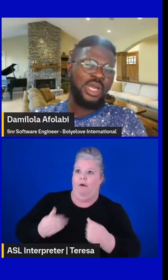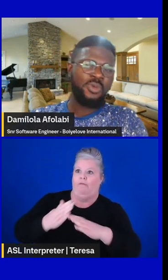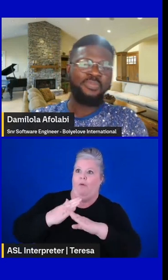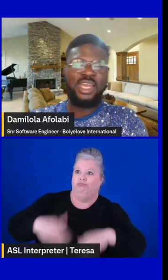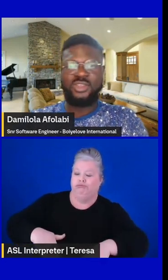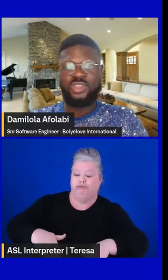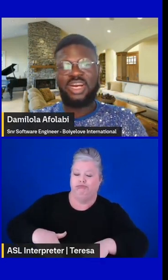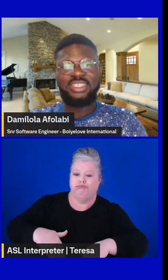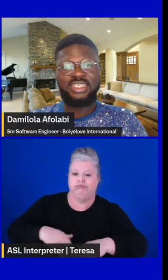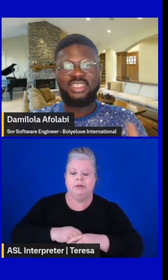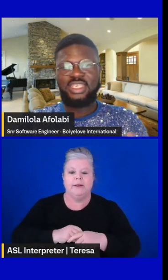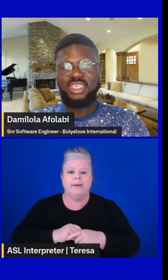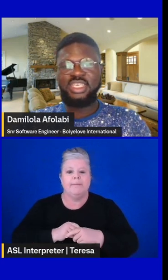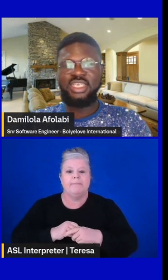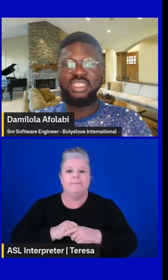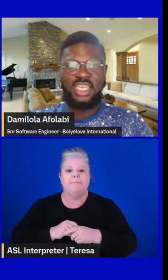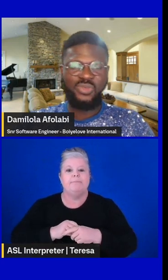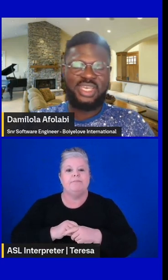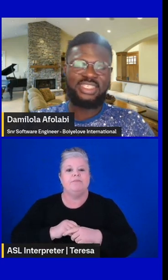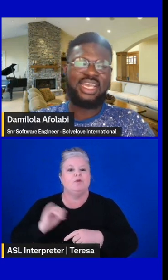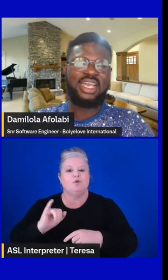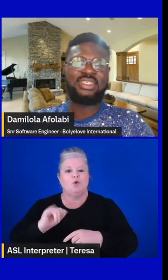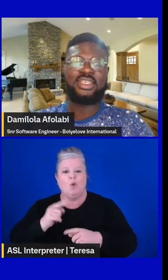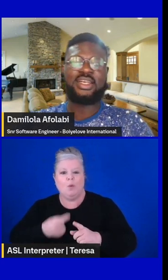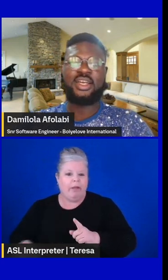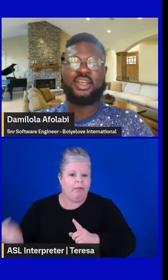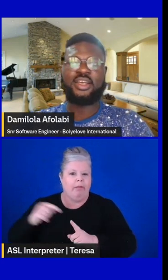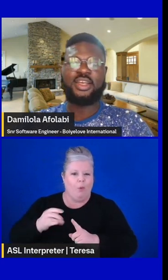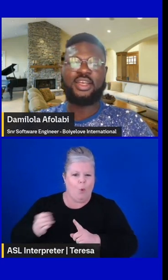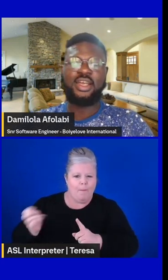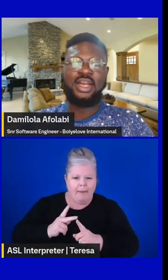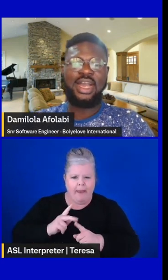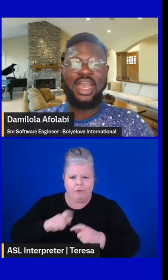Then we'll wrap up by summarizing the key takeaways and